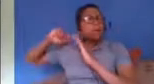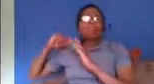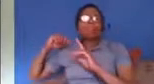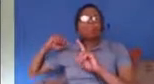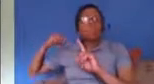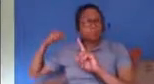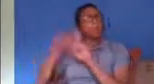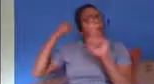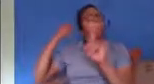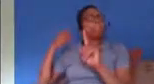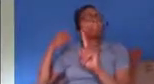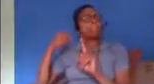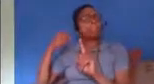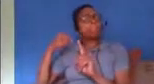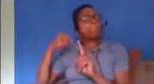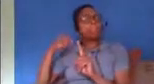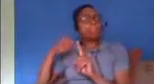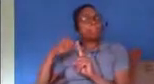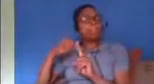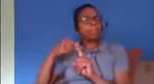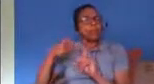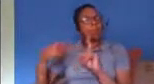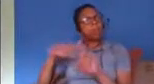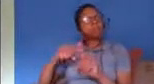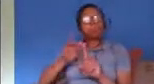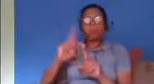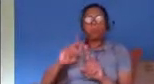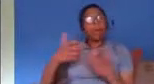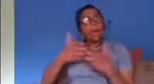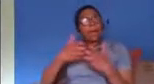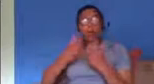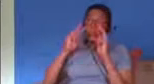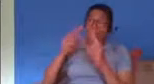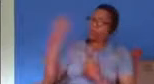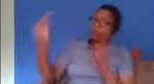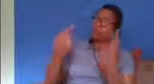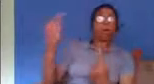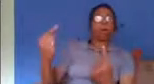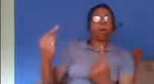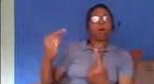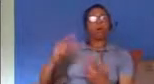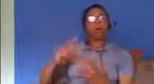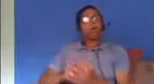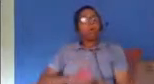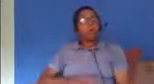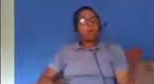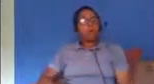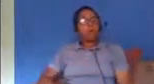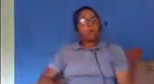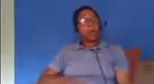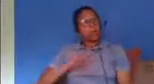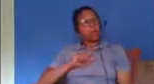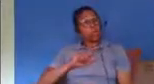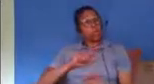society and relationships between citizens um and that's really relevant to the way that the home office